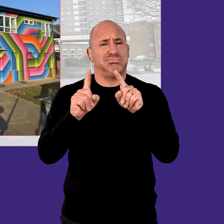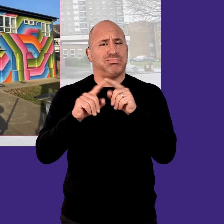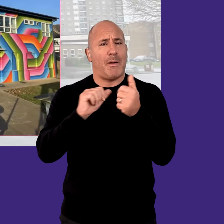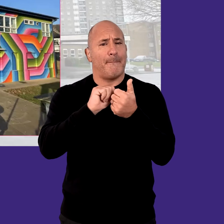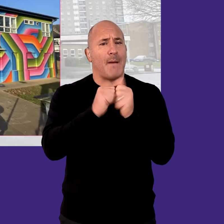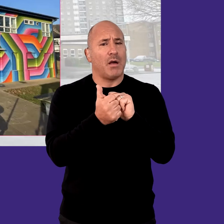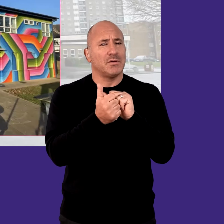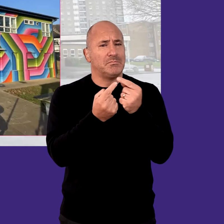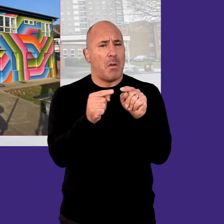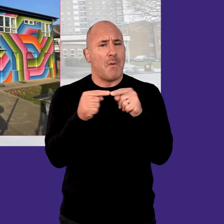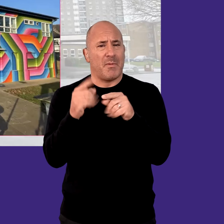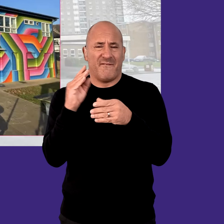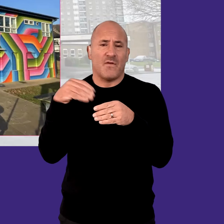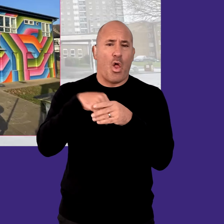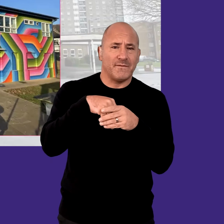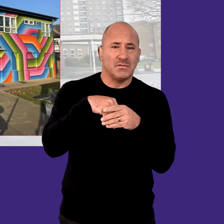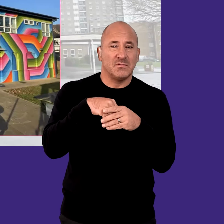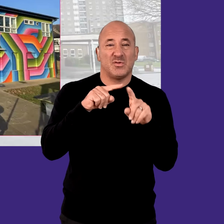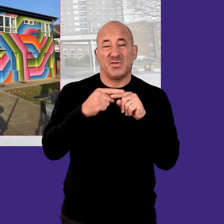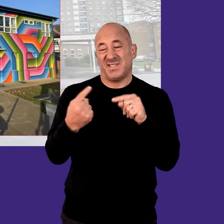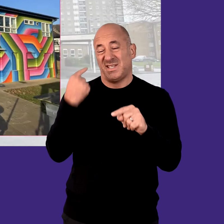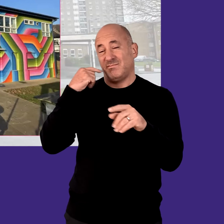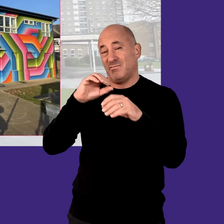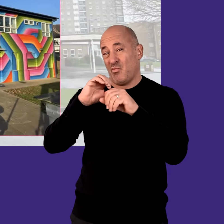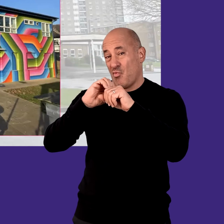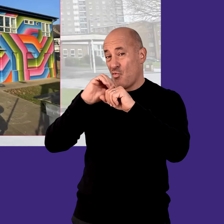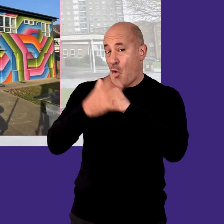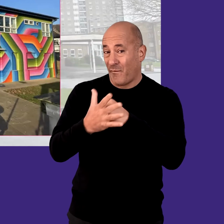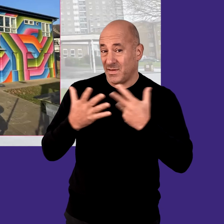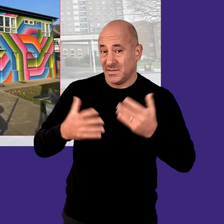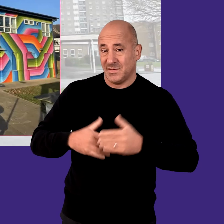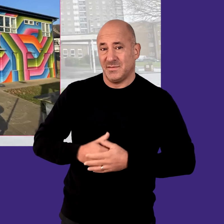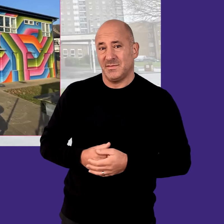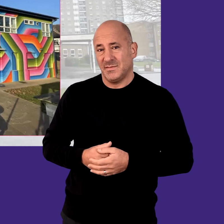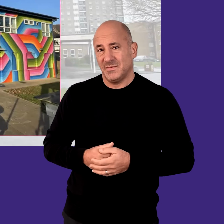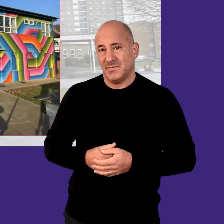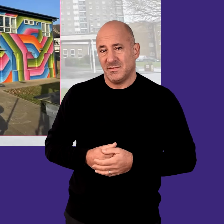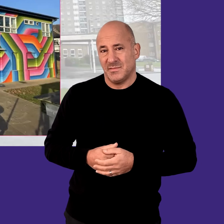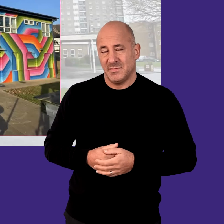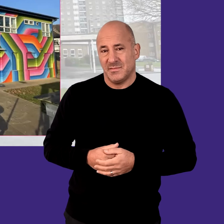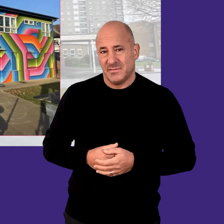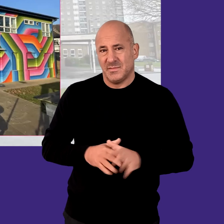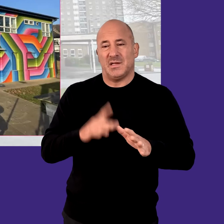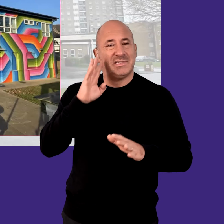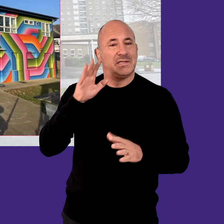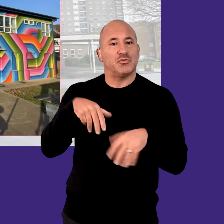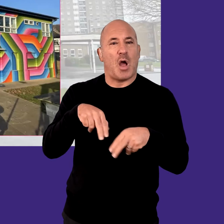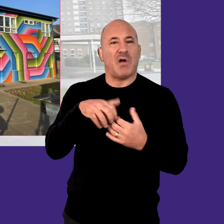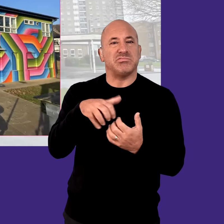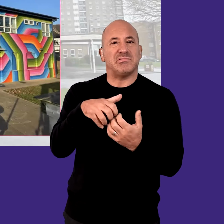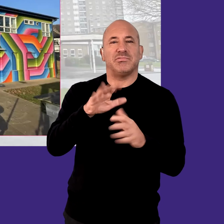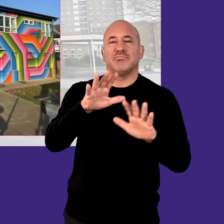Really, as Sally was saying, there is a lot of different partners involved in the community. And since